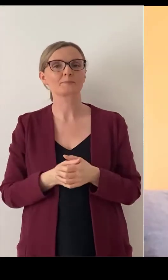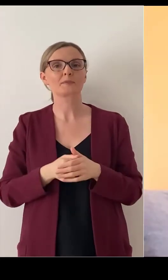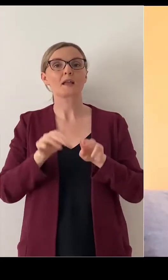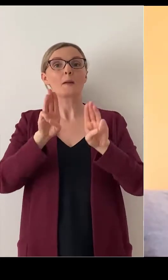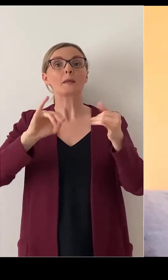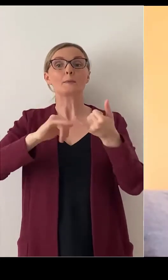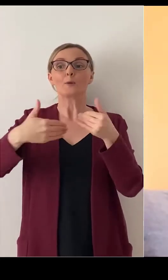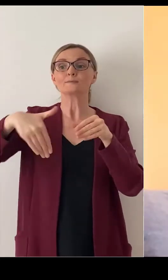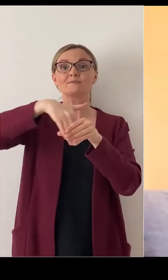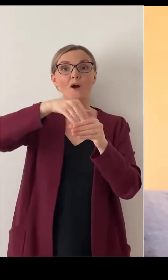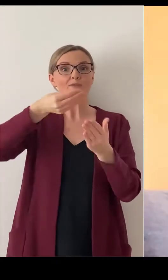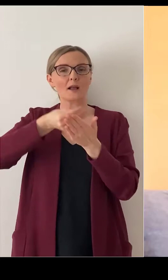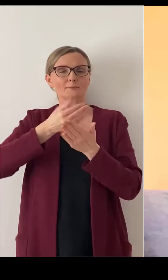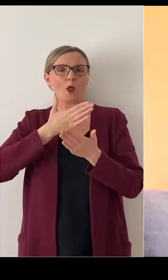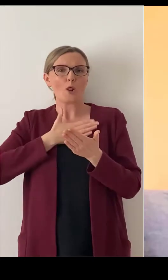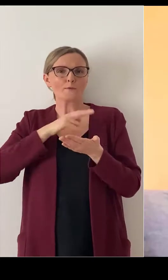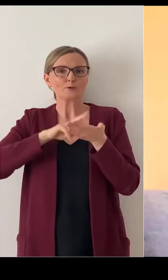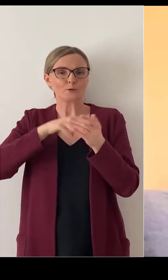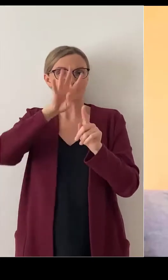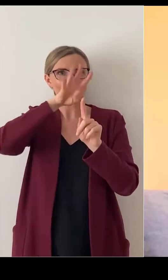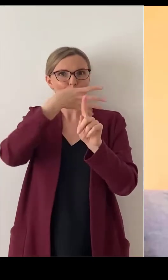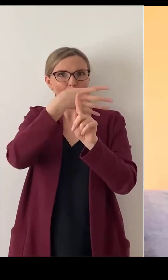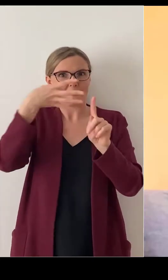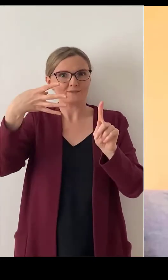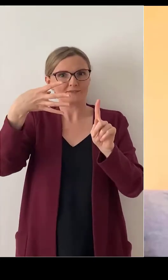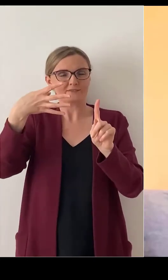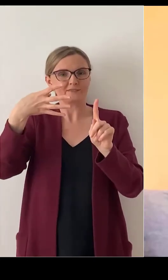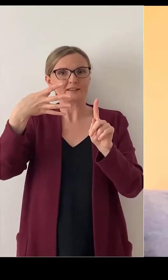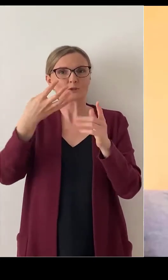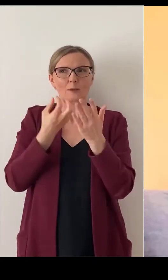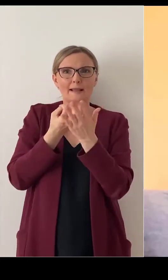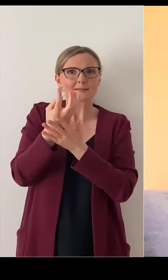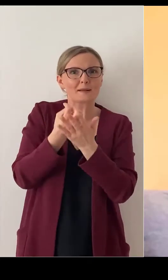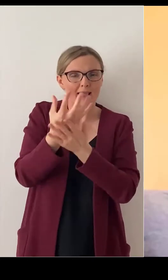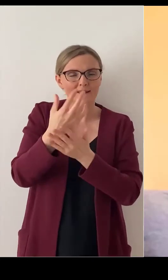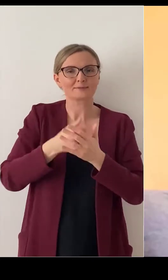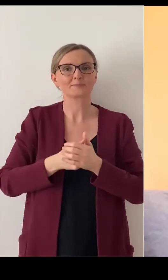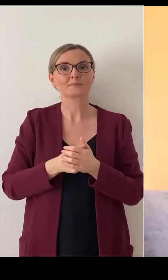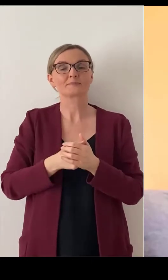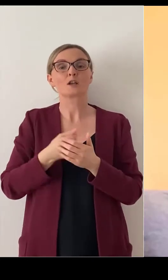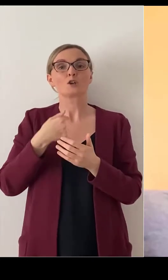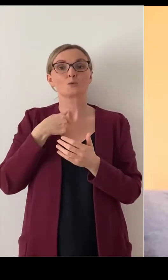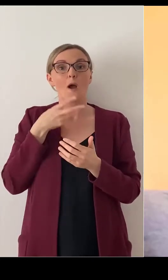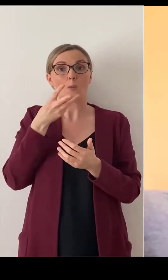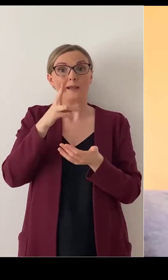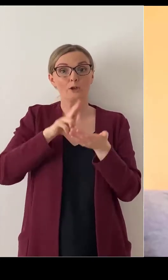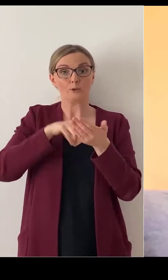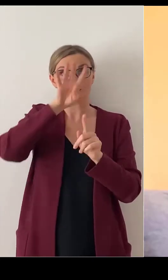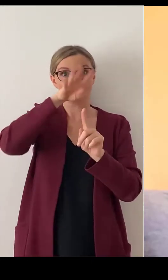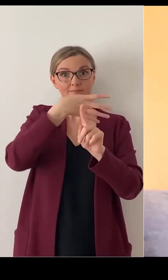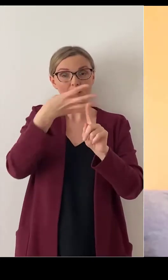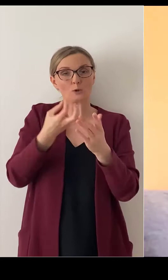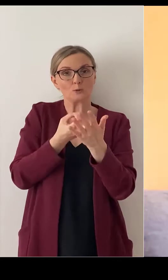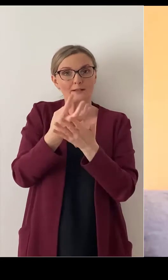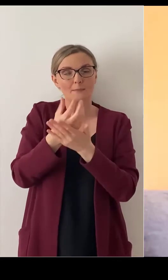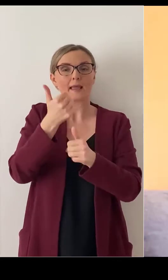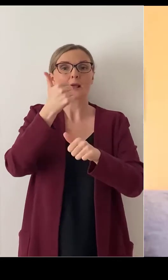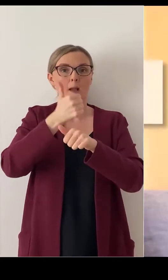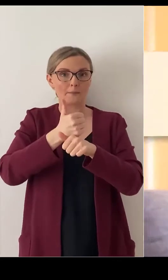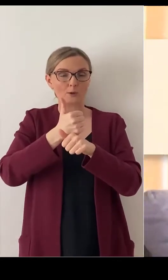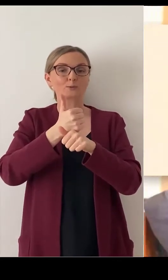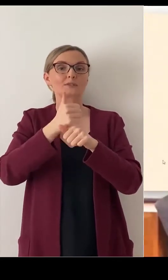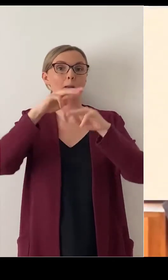tell stories. And here we're going to tell the story of the labor market, the story of minimum wage